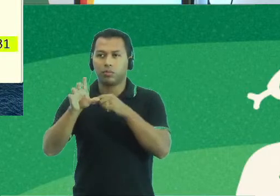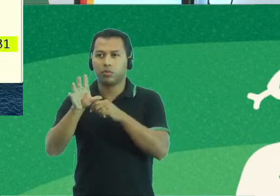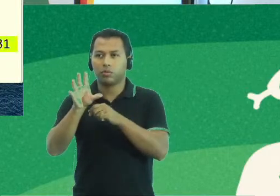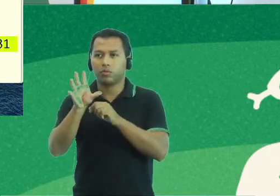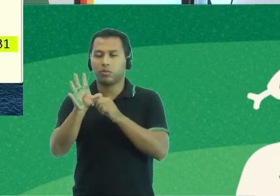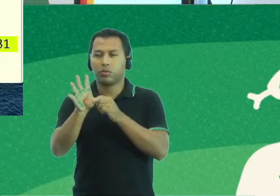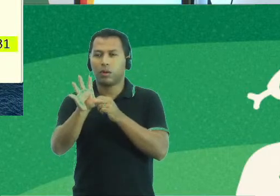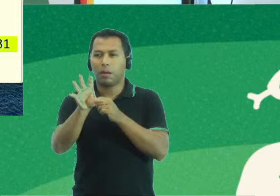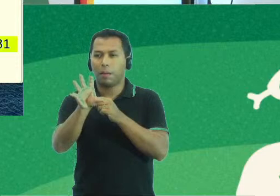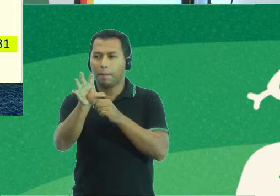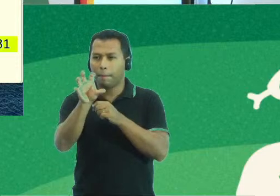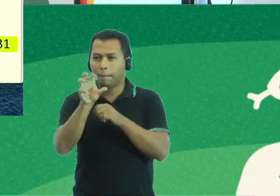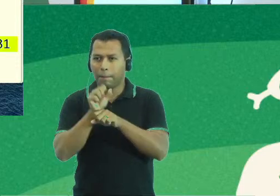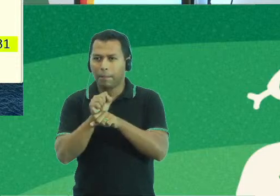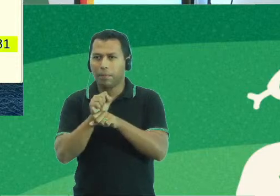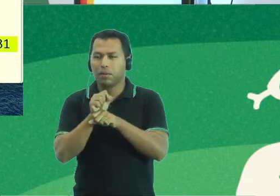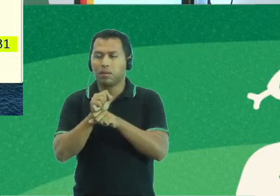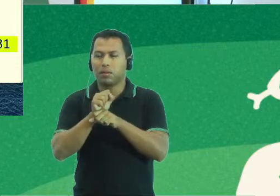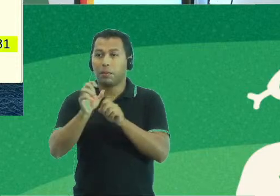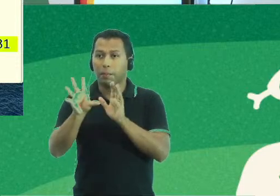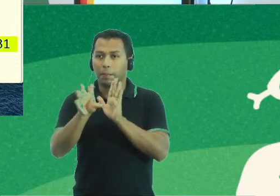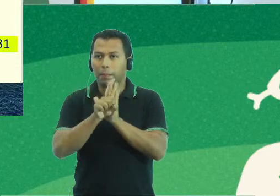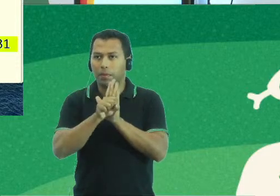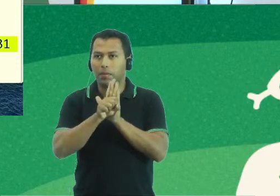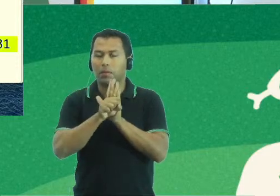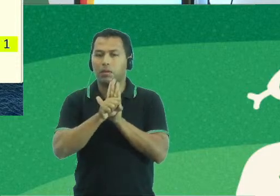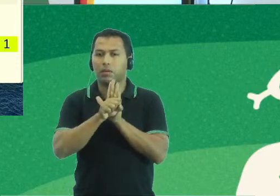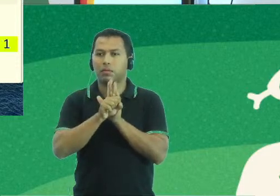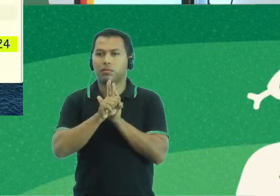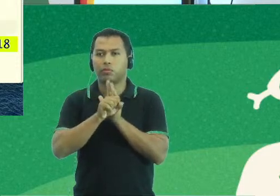know that something happened.